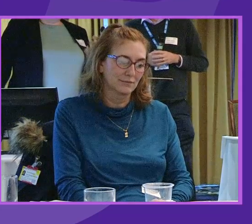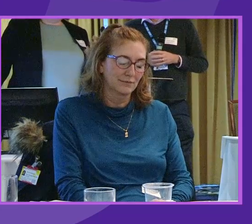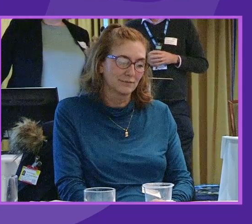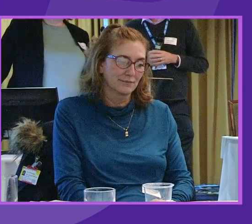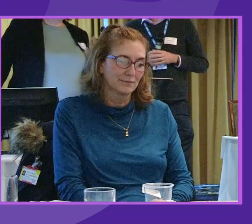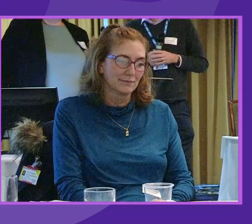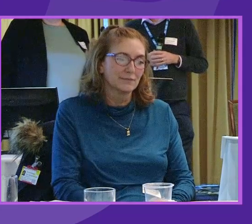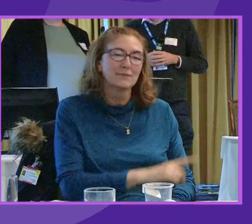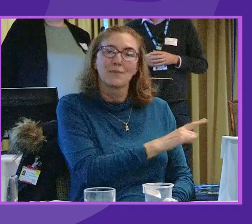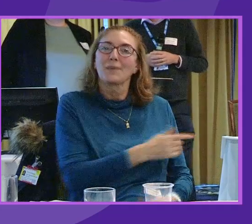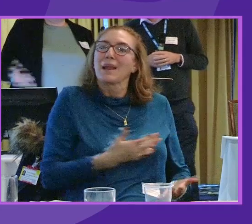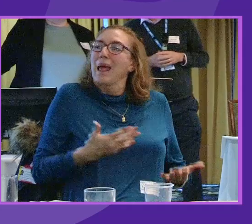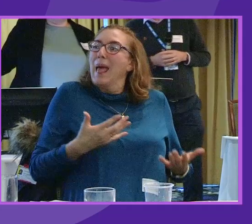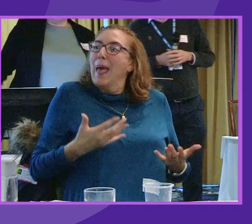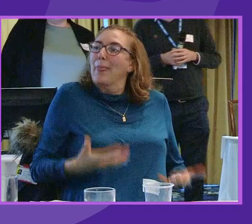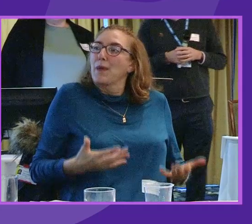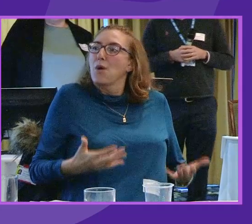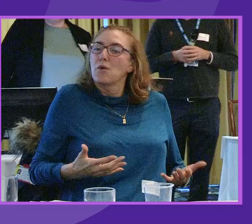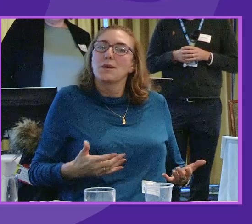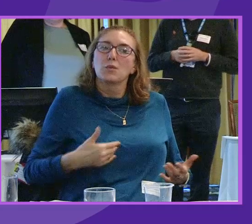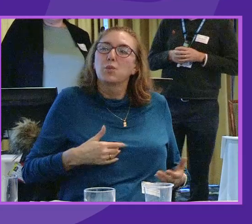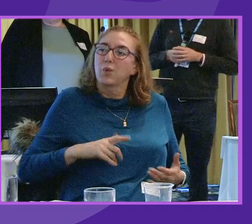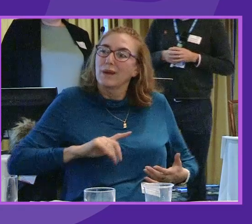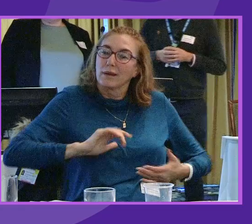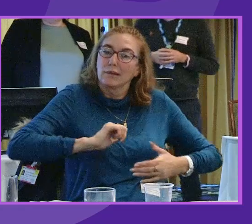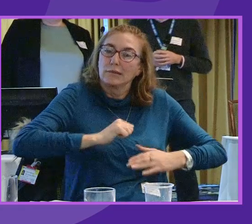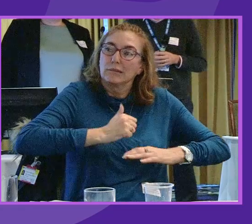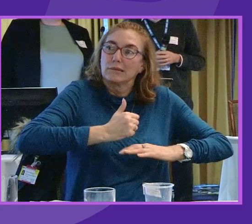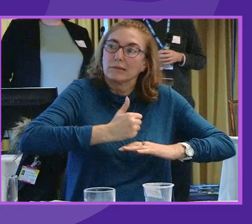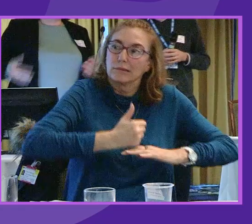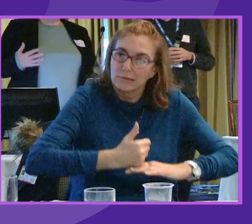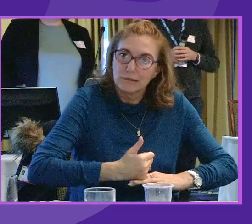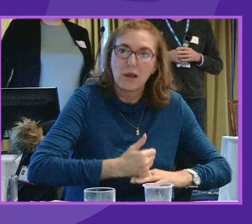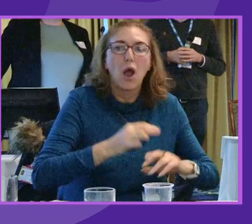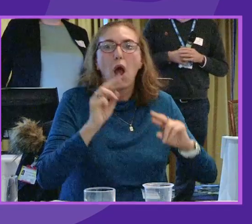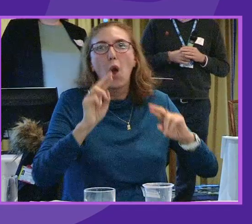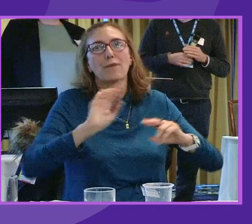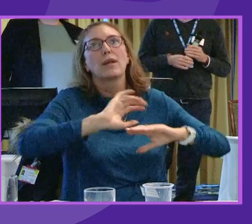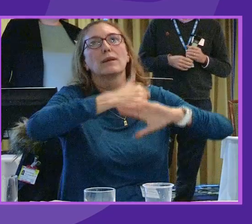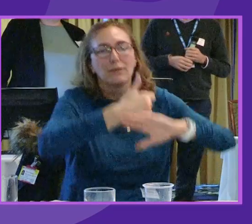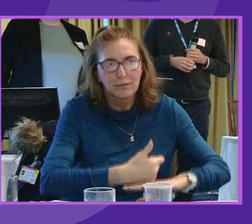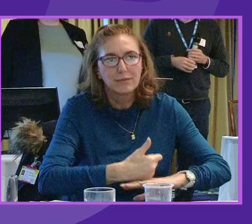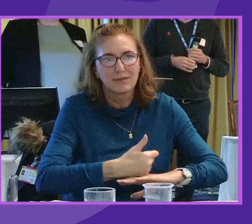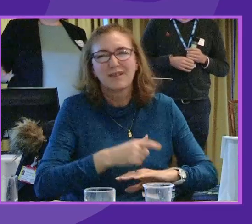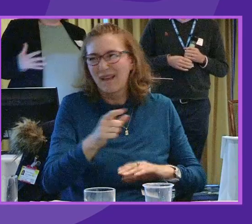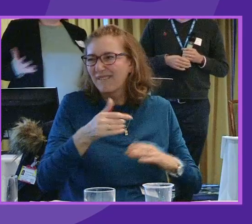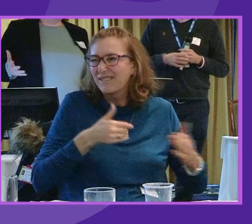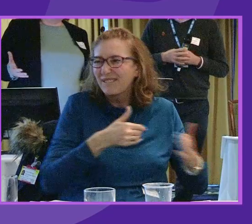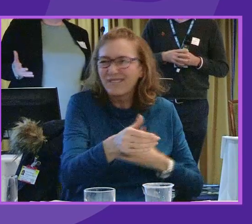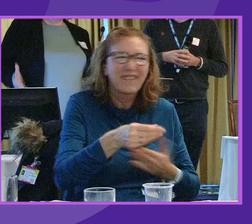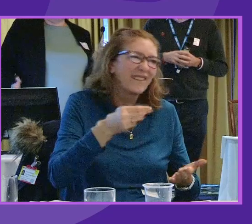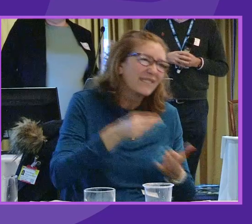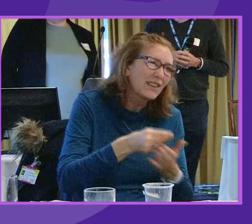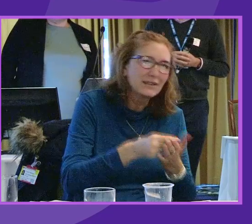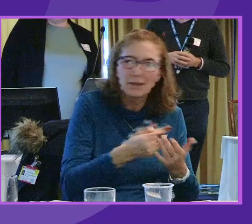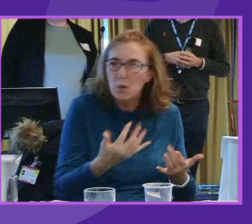Thank you. So yeah, just we're in mobilisation period, which hopefully won't rumble on too long. But that's there've been some